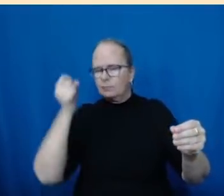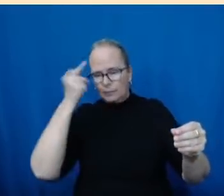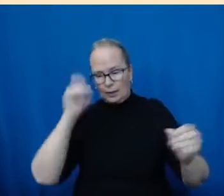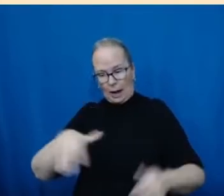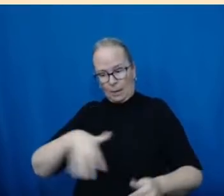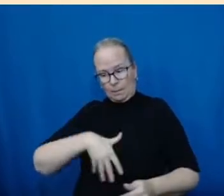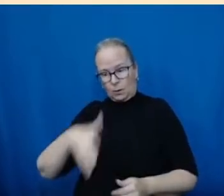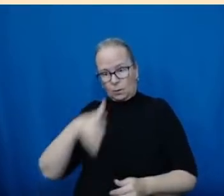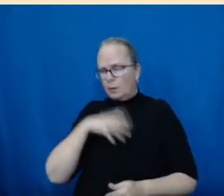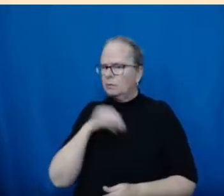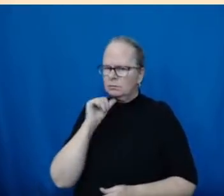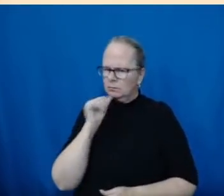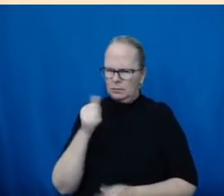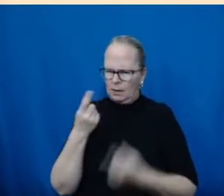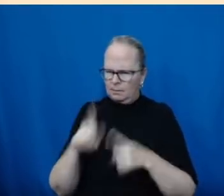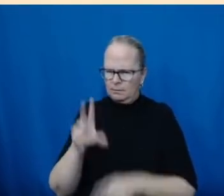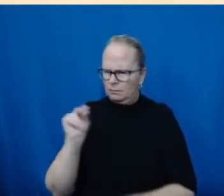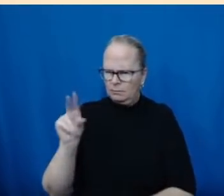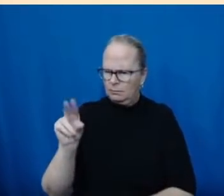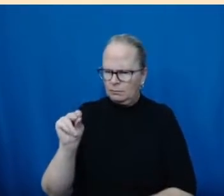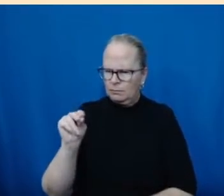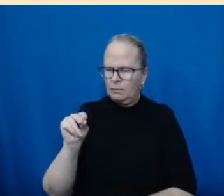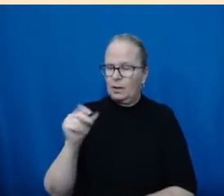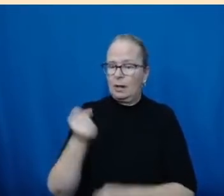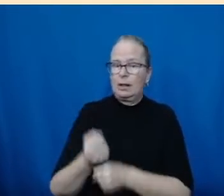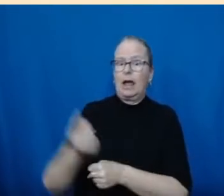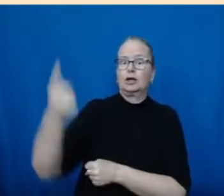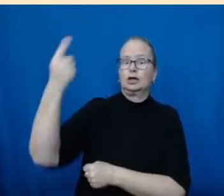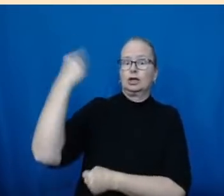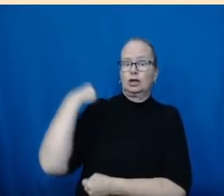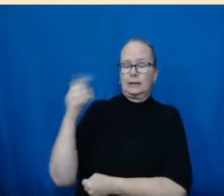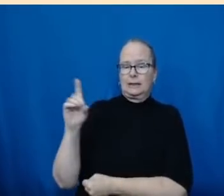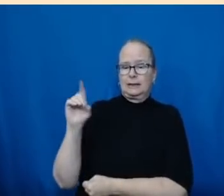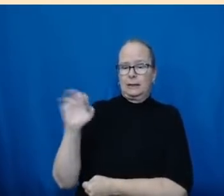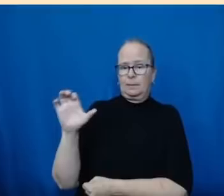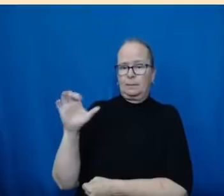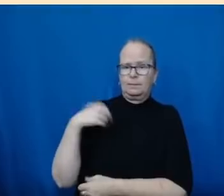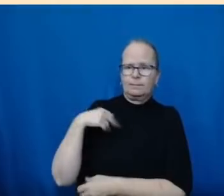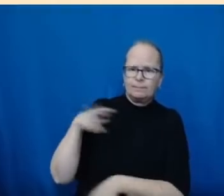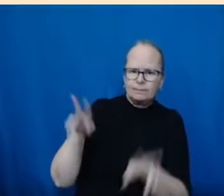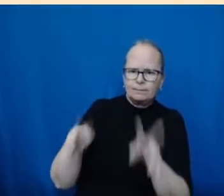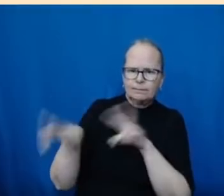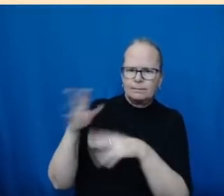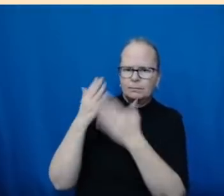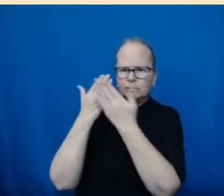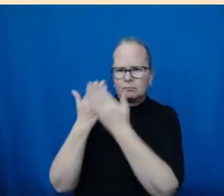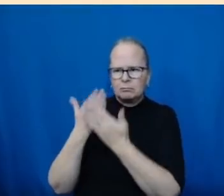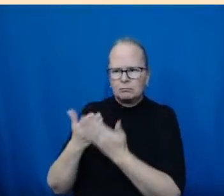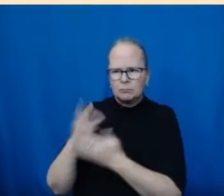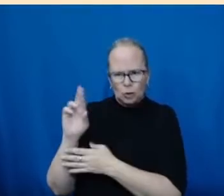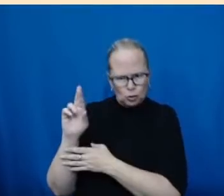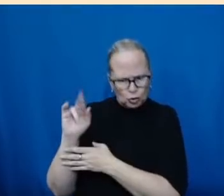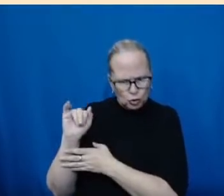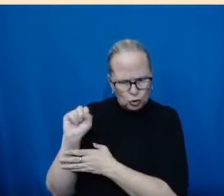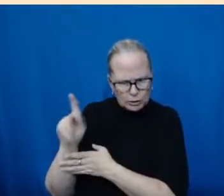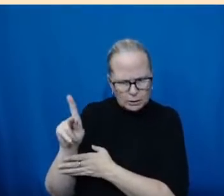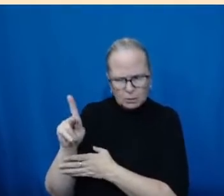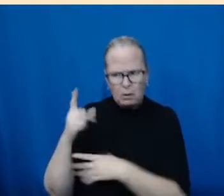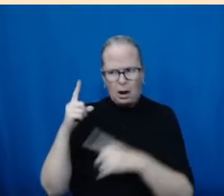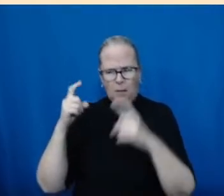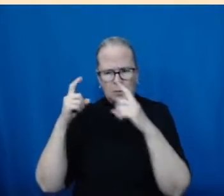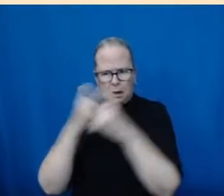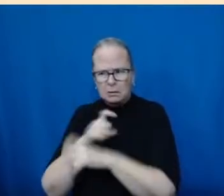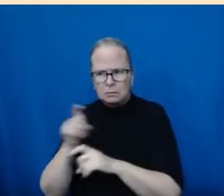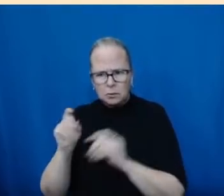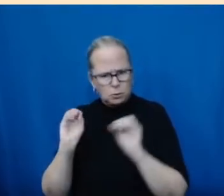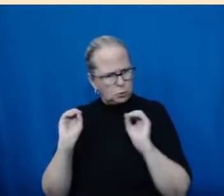of complications, whereas we are seeing increased risk of complications with people who do get COVID. So we're not seeing increased